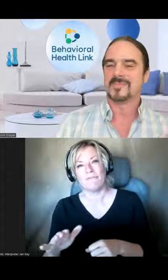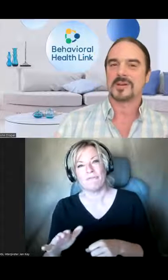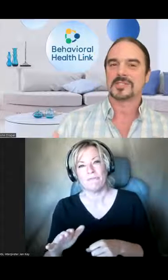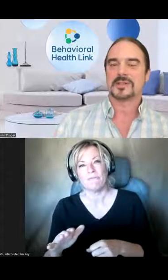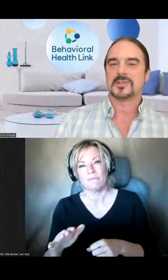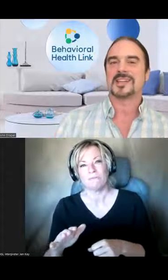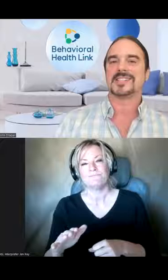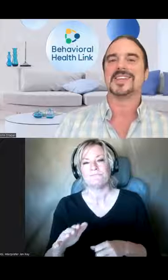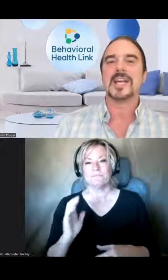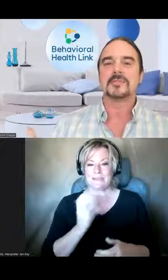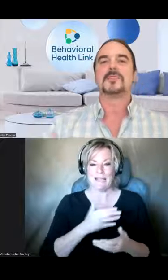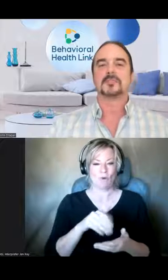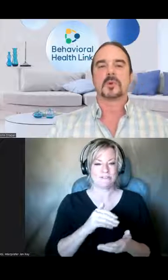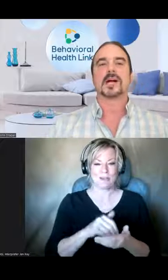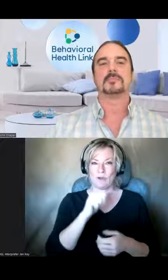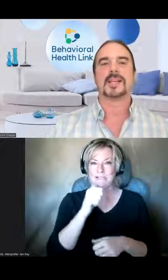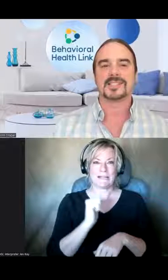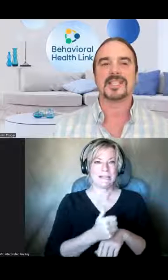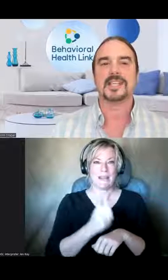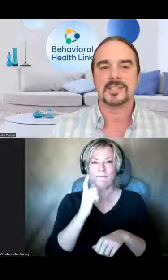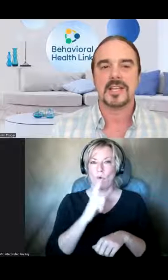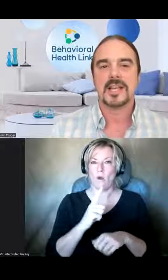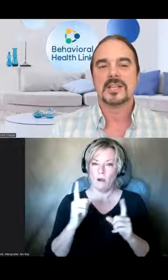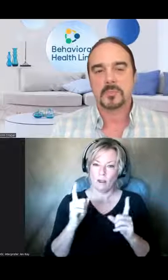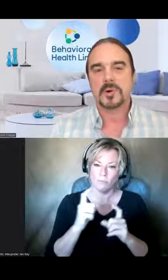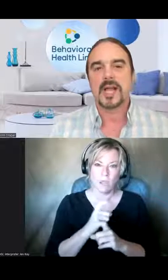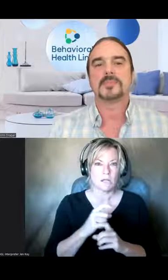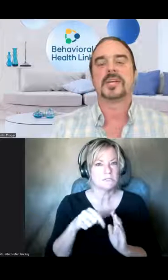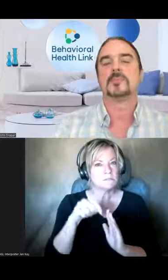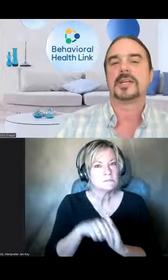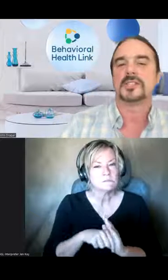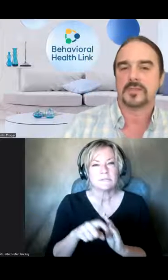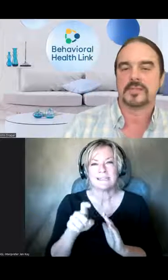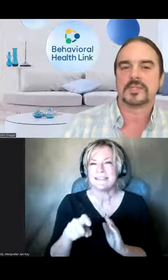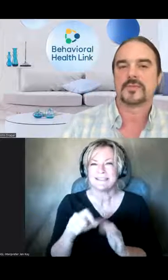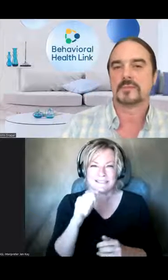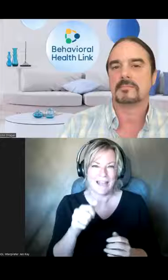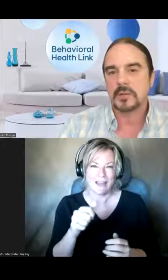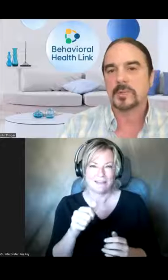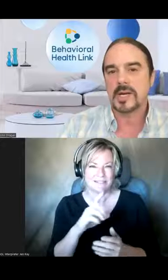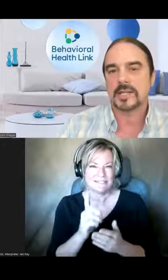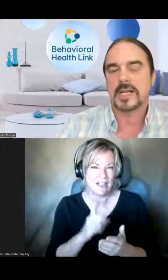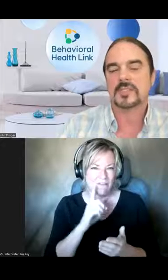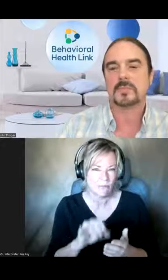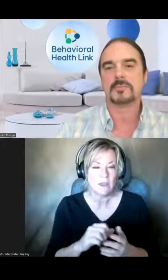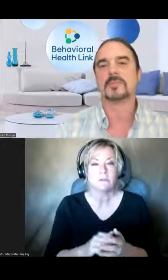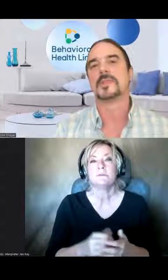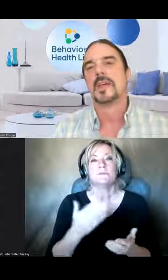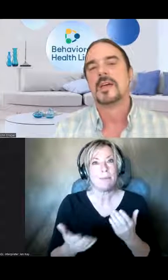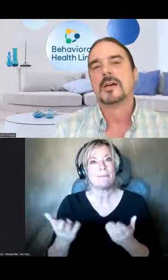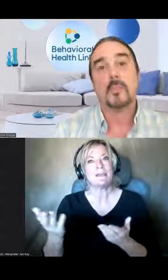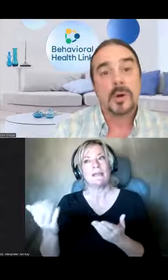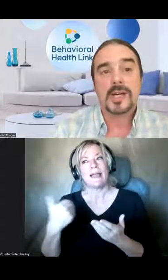our centers are not designed for those more complex needs. So perhaps a helpline service for multiple contacts for people